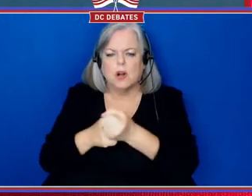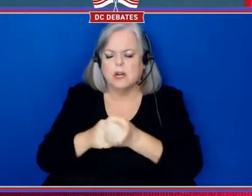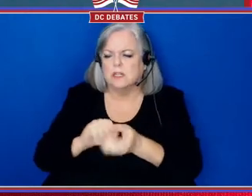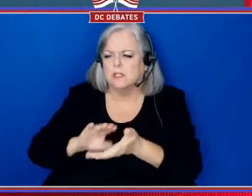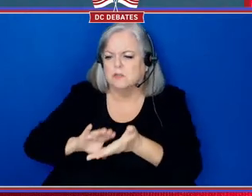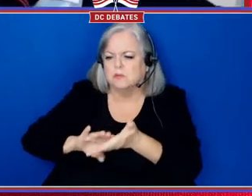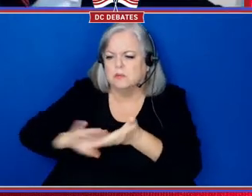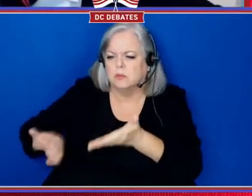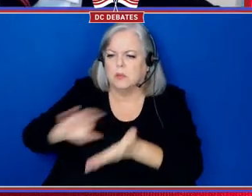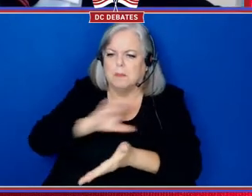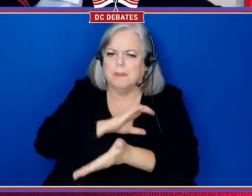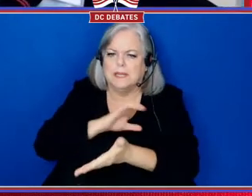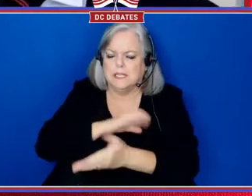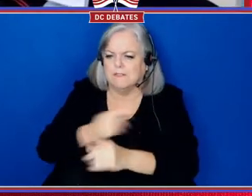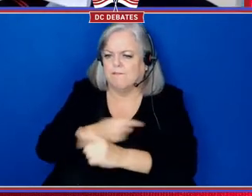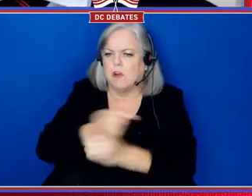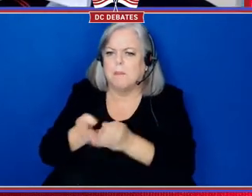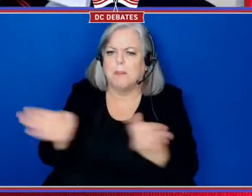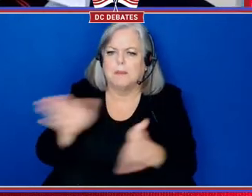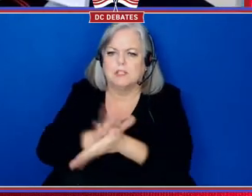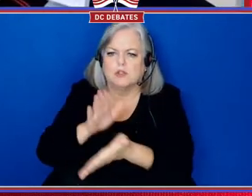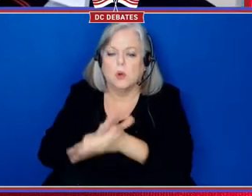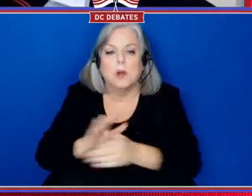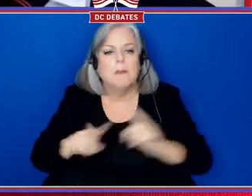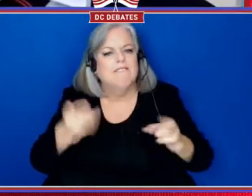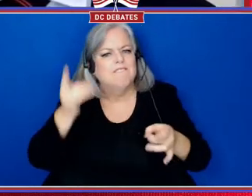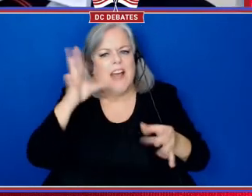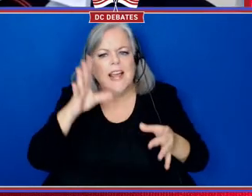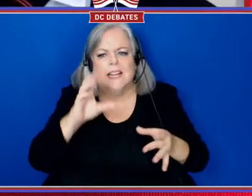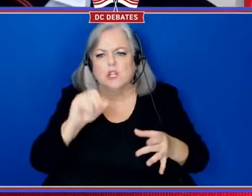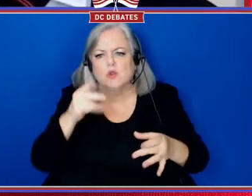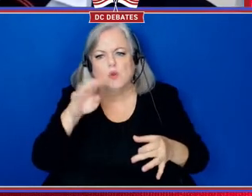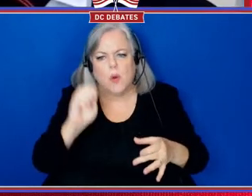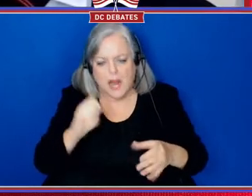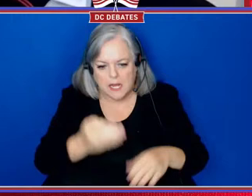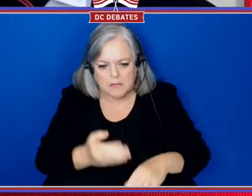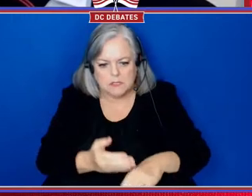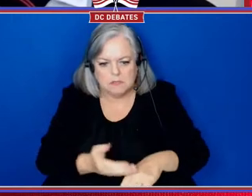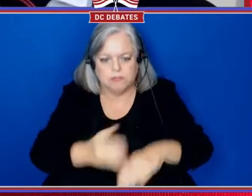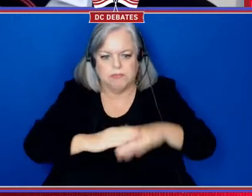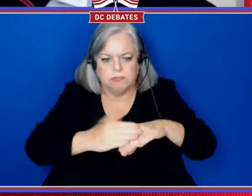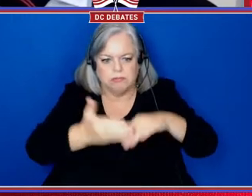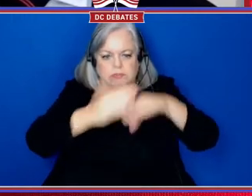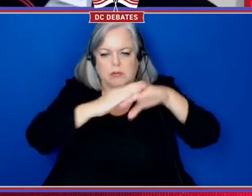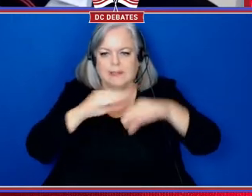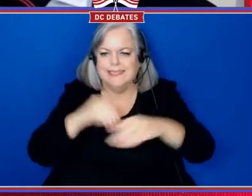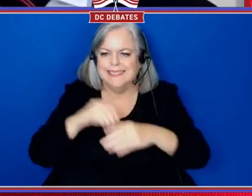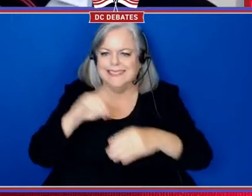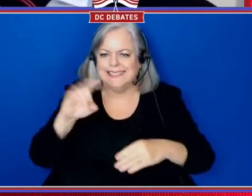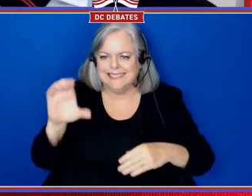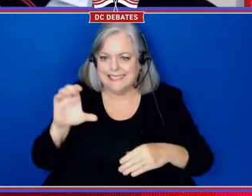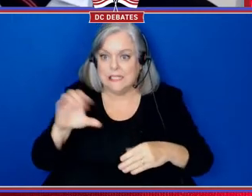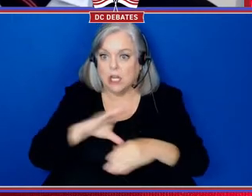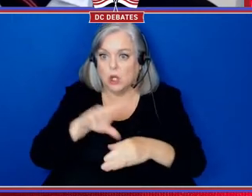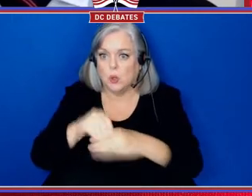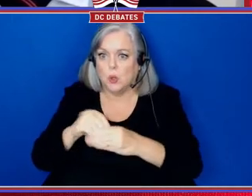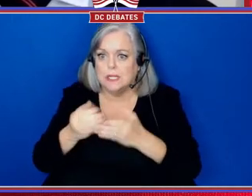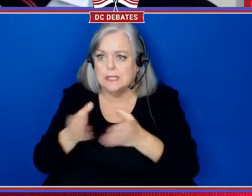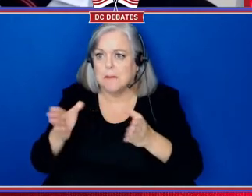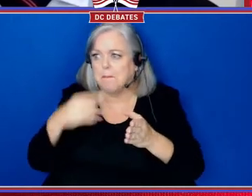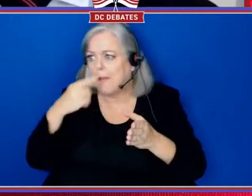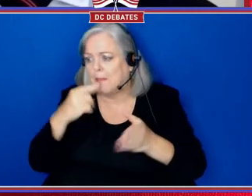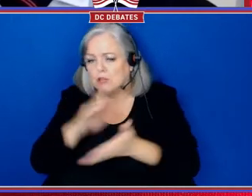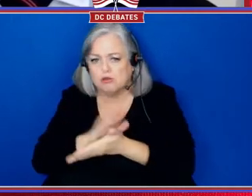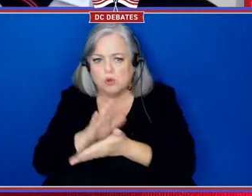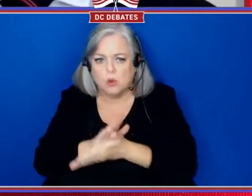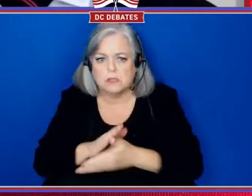DC, including some crimes committed by juveniles, and principals have said their staff has felt unsafe and want police in schools.